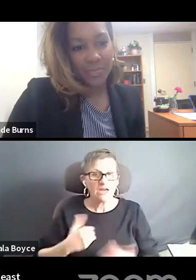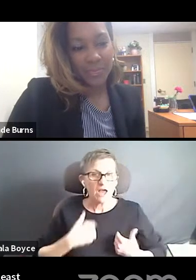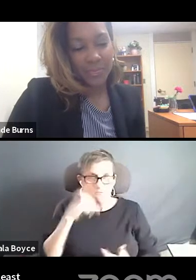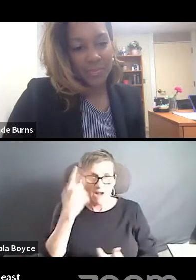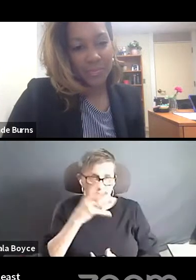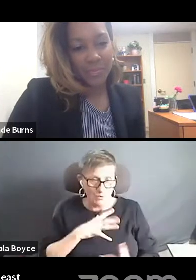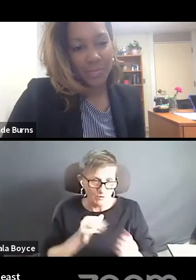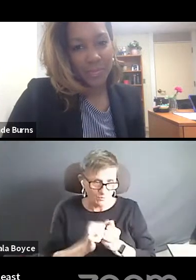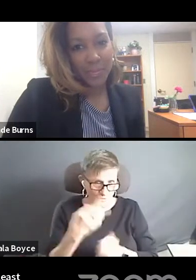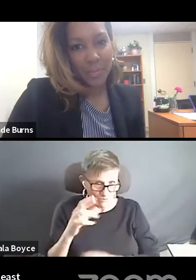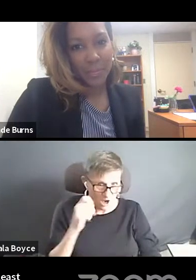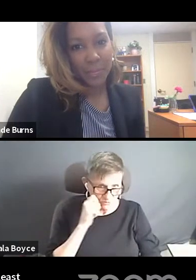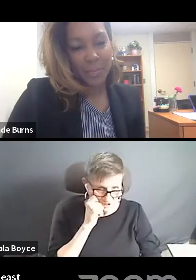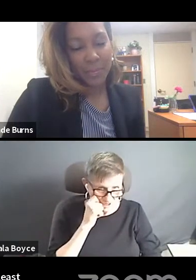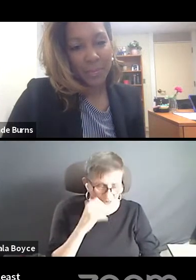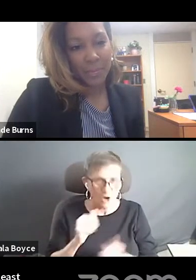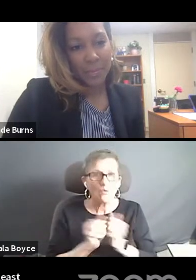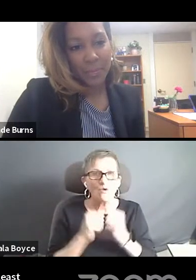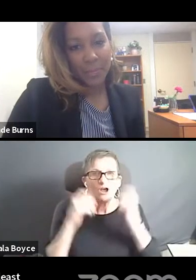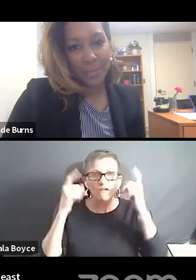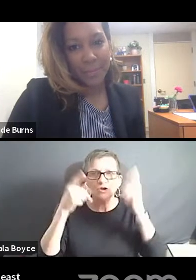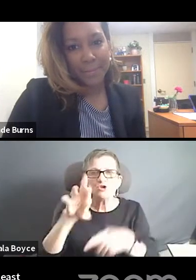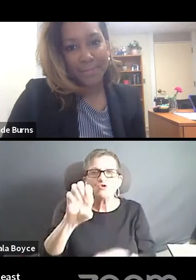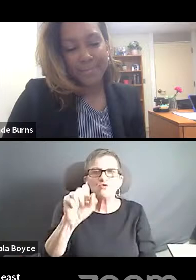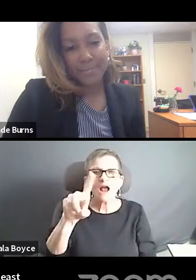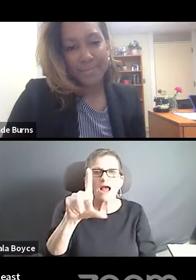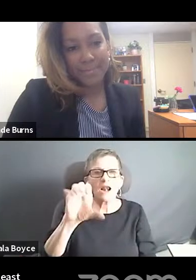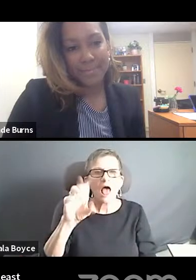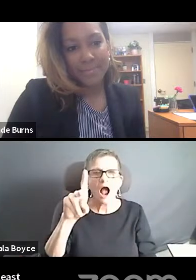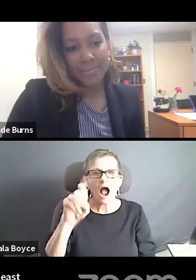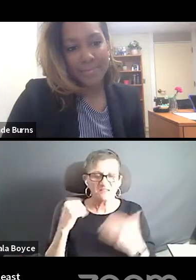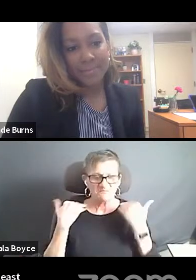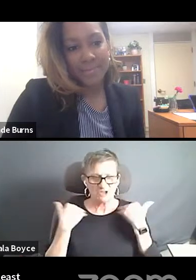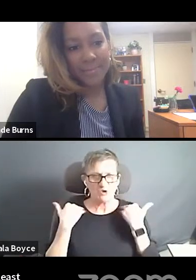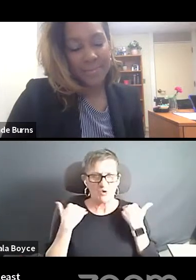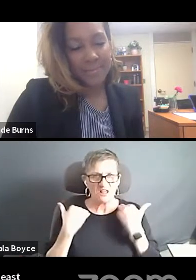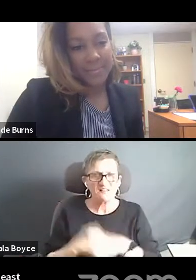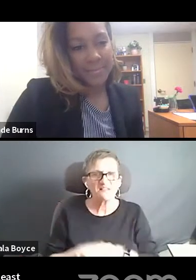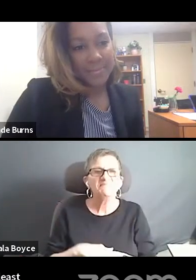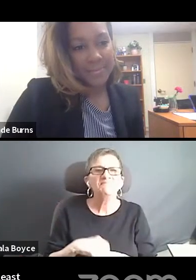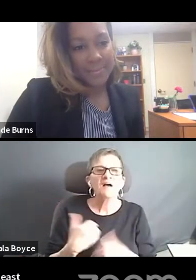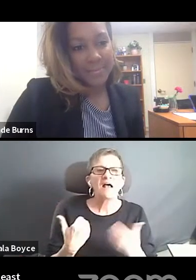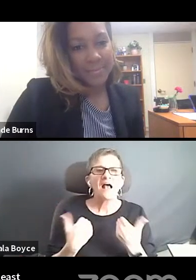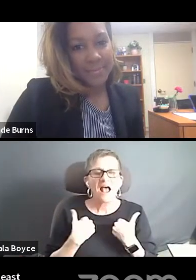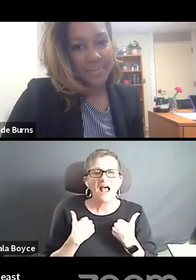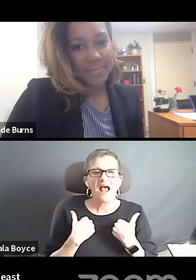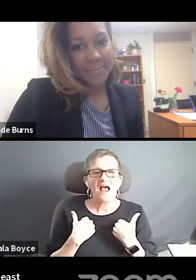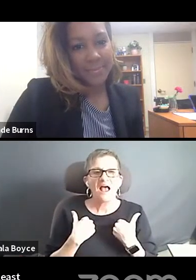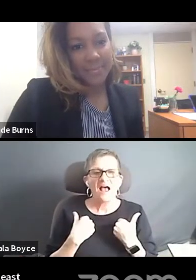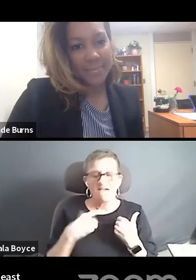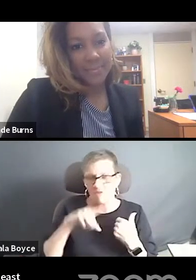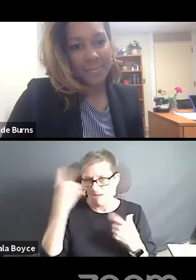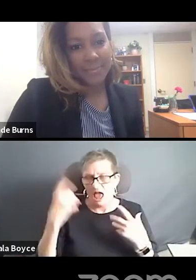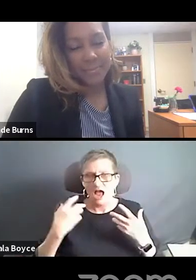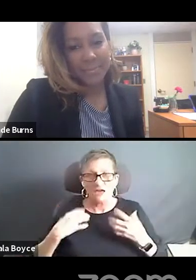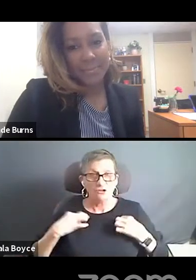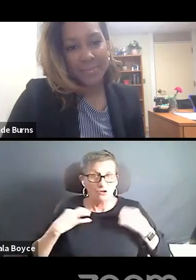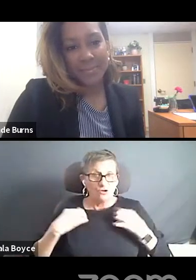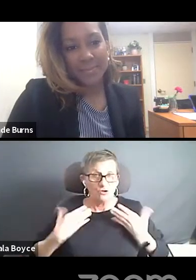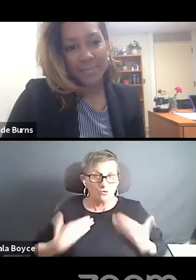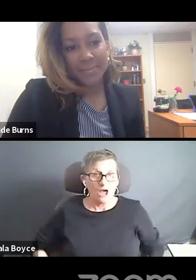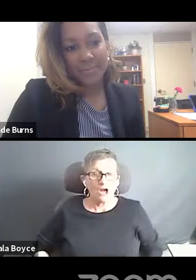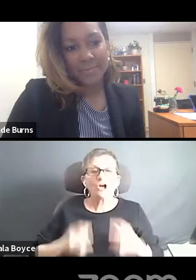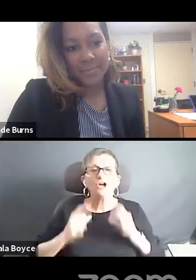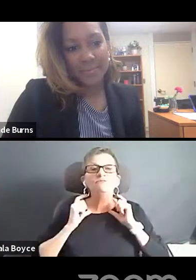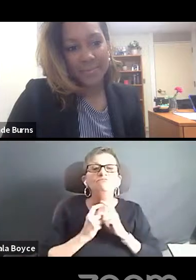brown skin and dreadlocks that are straight and about shoulder length. I am wearing a Black sweater, turtleneck, as